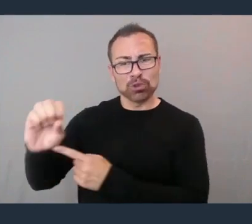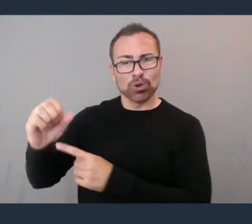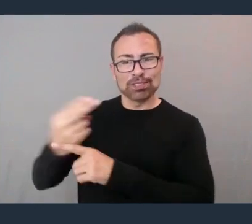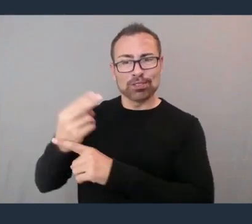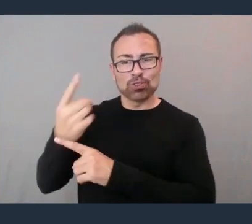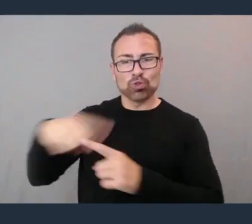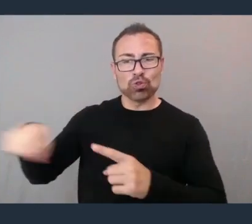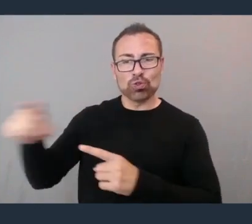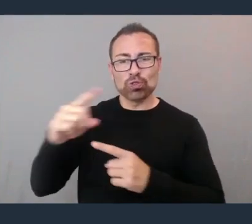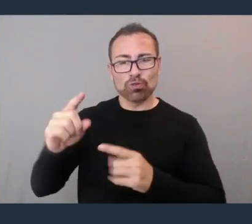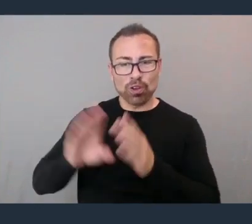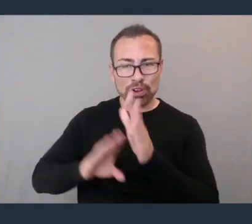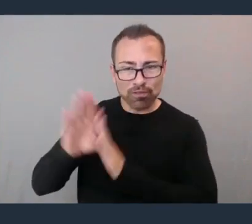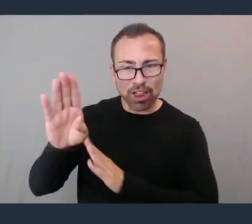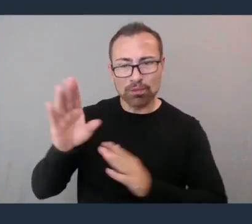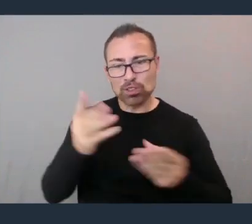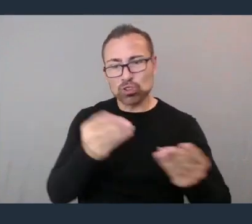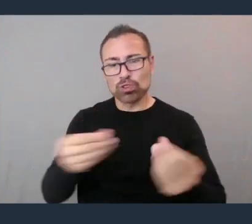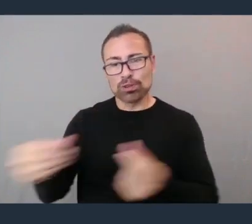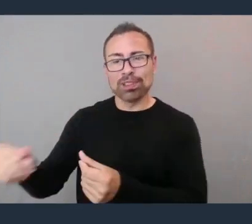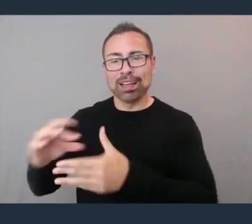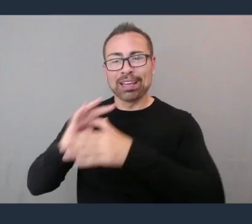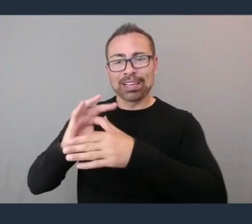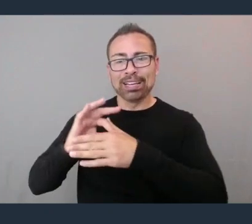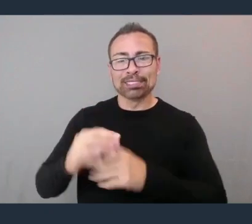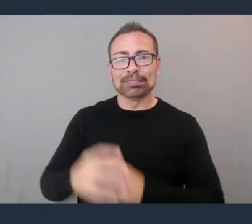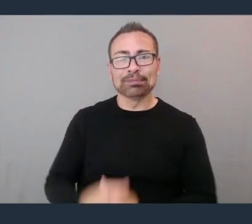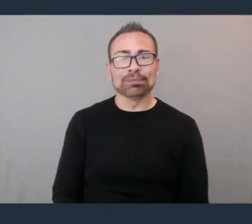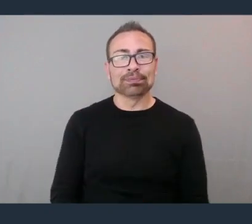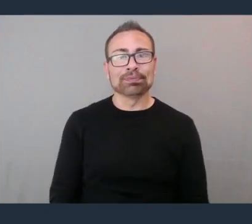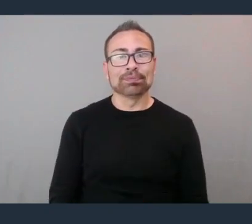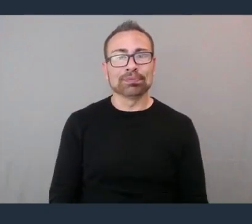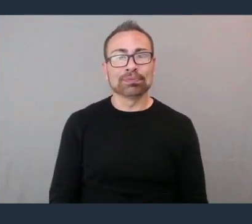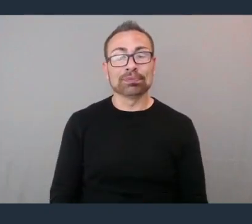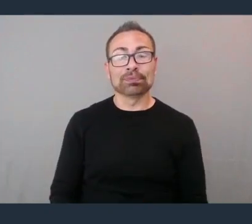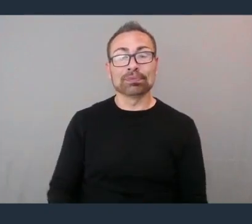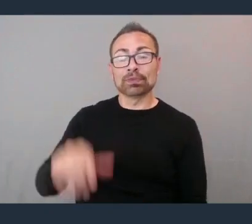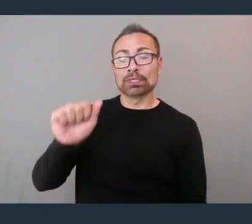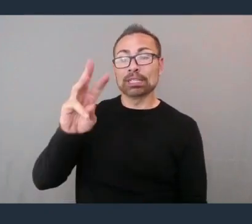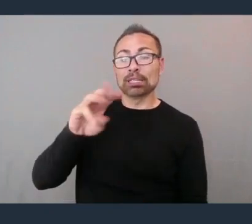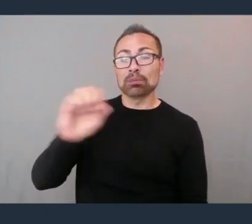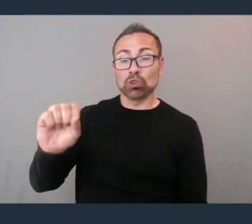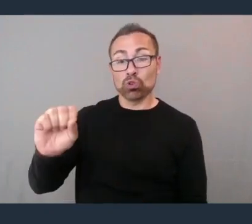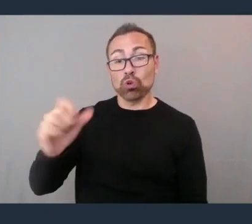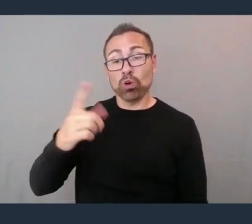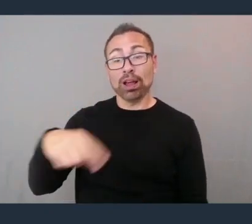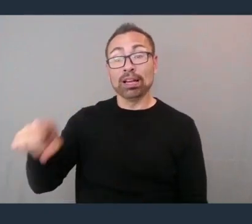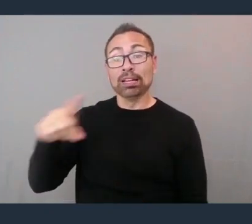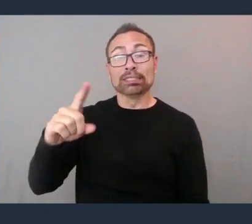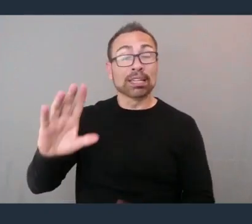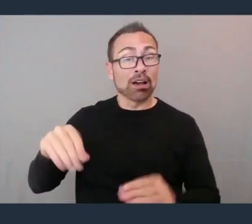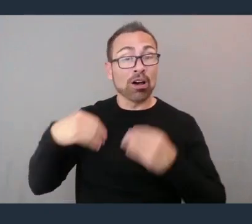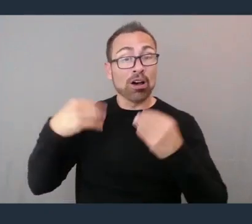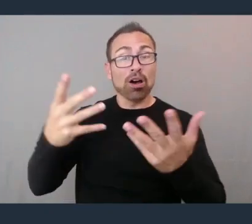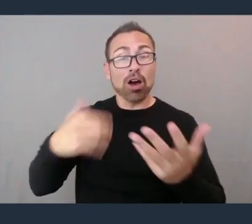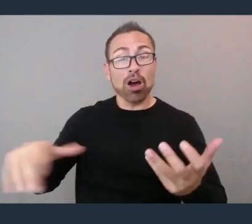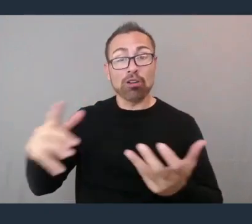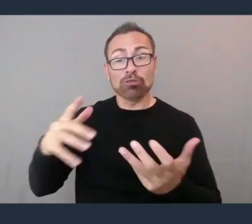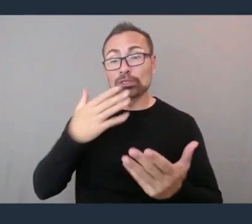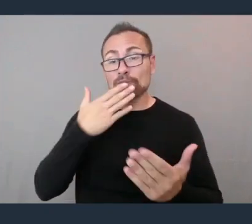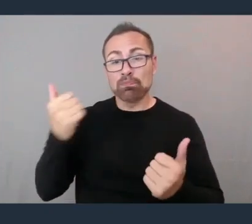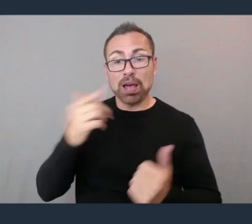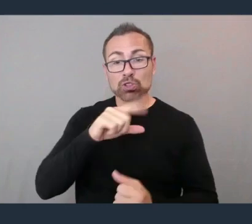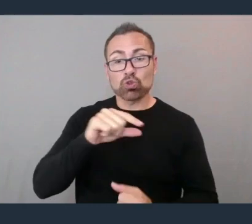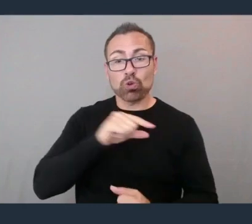streamlined content supply chain. HBO Max is Warner Brothers Discovery's direct-to-consumer platform, offering best-in-class quality entertainment.